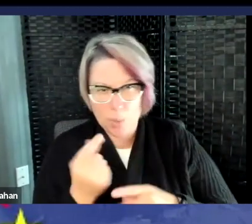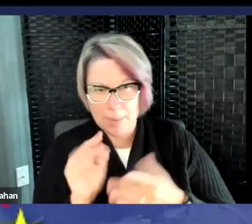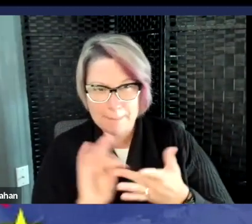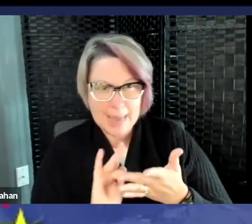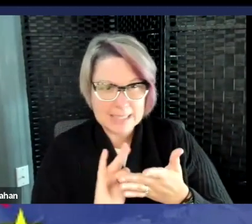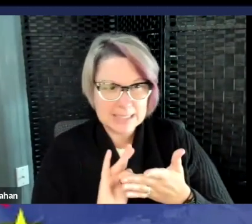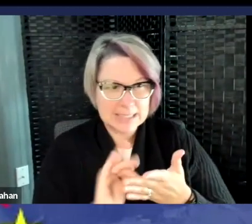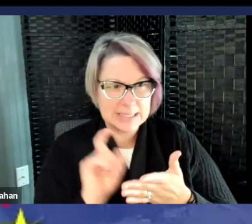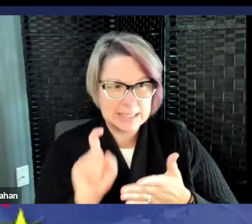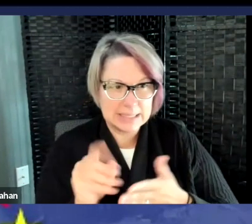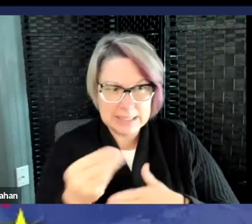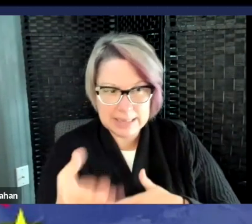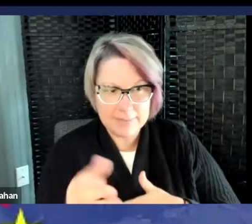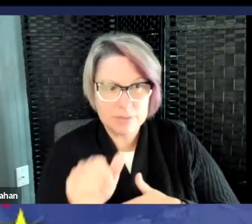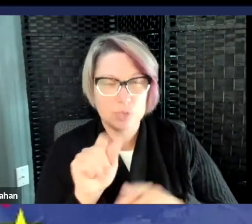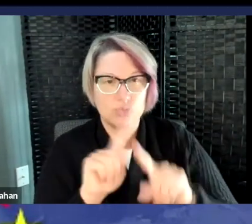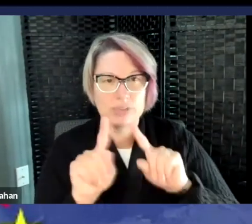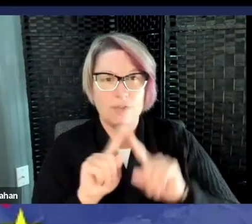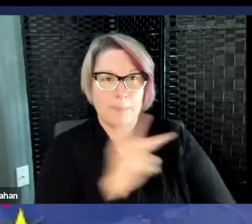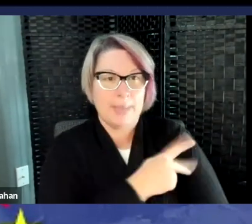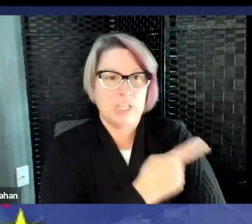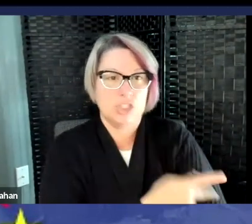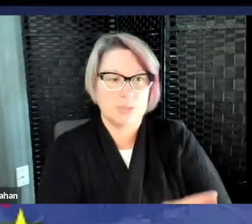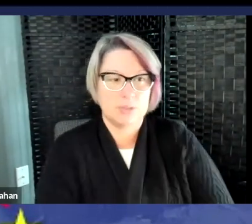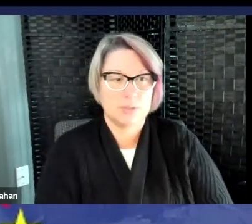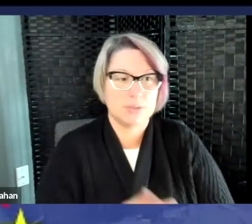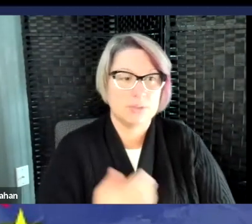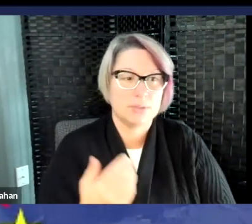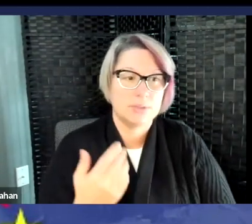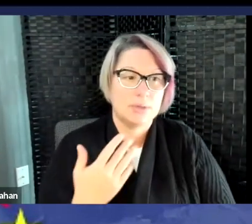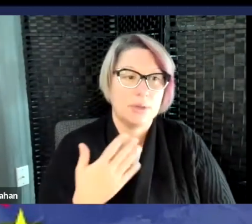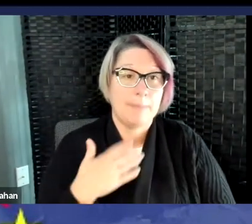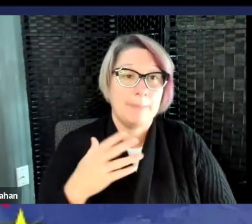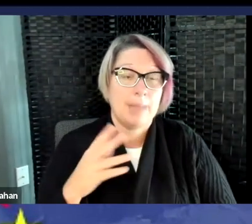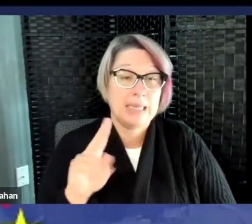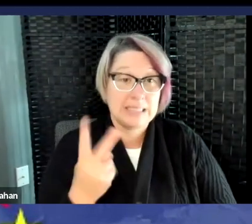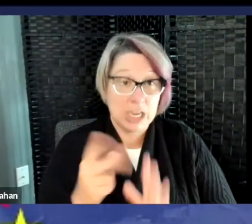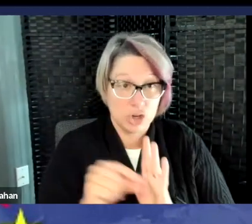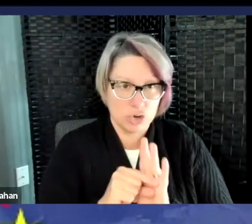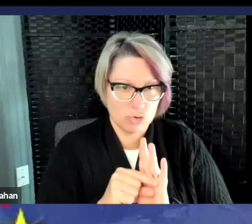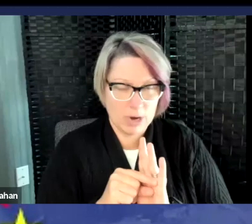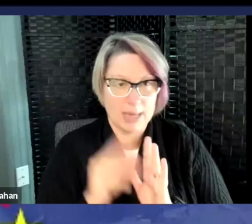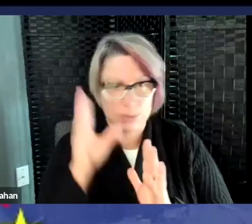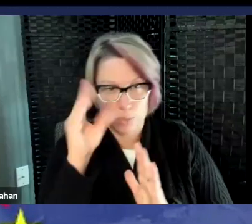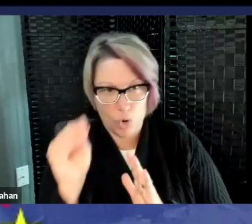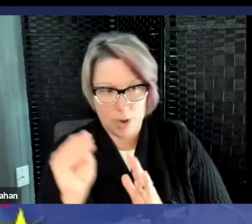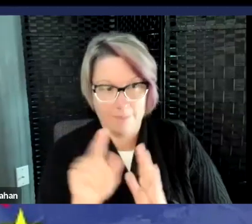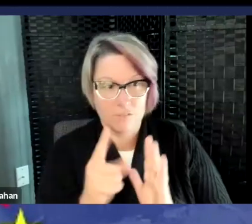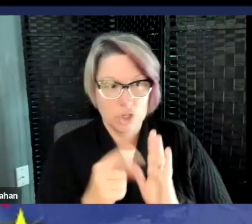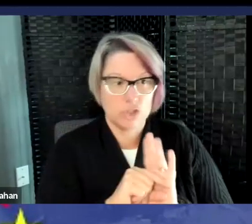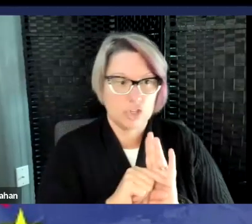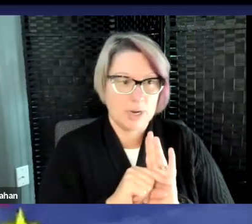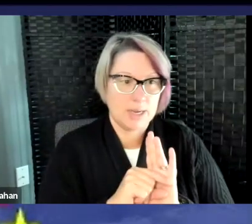to be given to different patients. Girls or boys? I have my second grader who's going to third grade is a boy, and my first